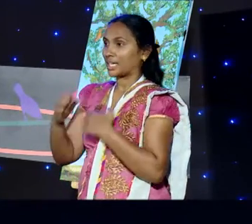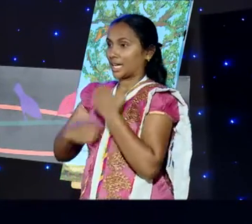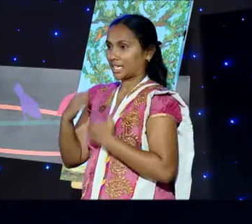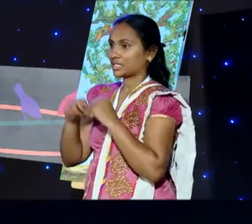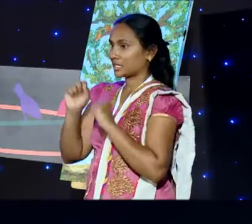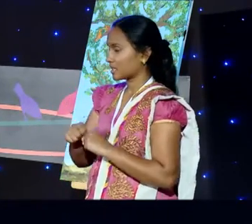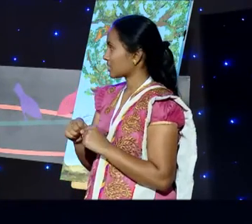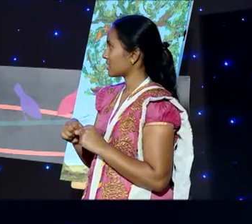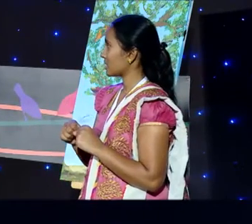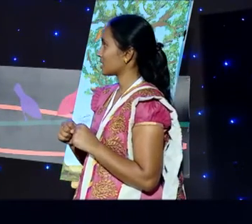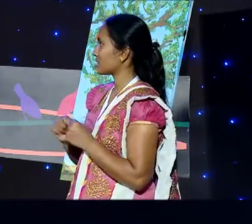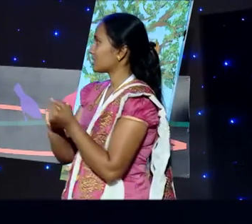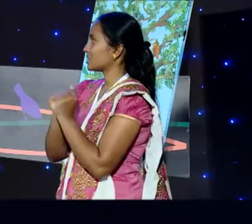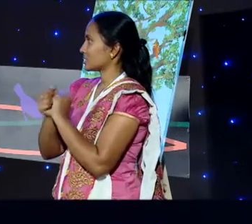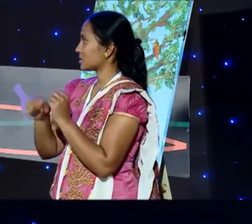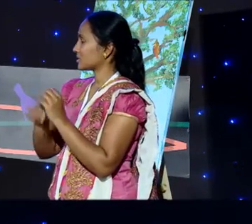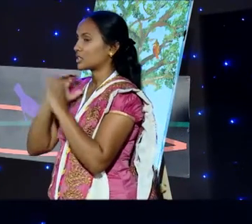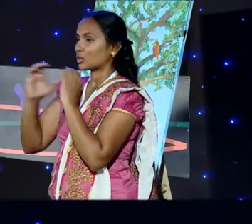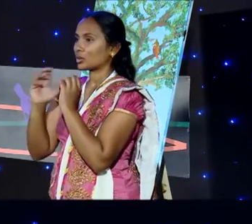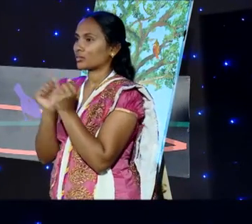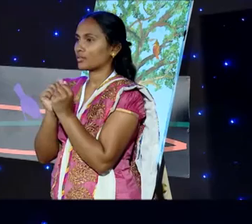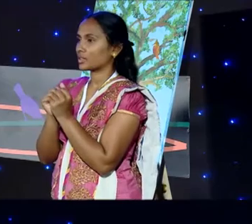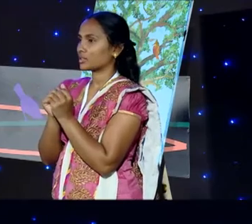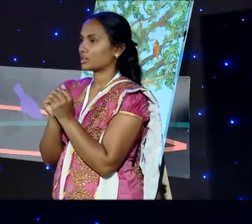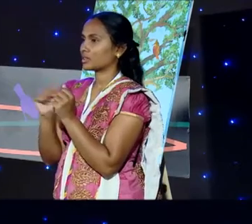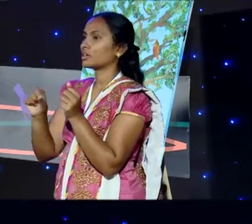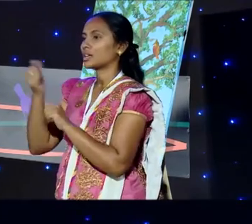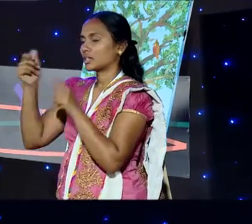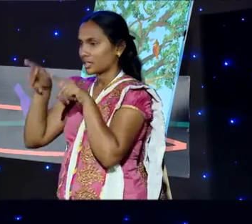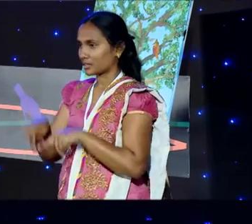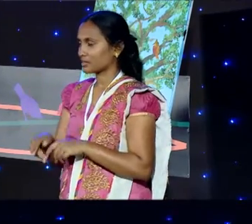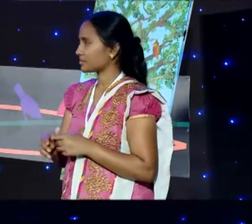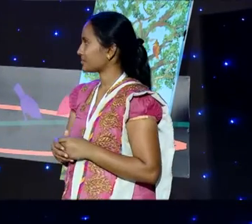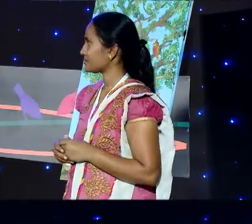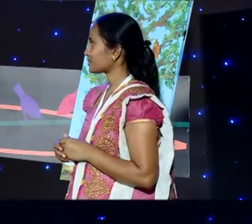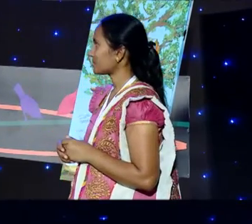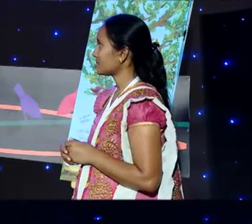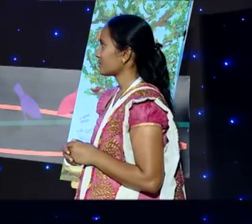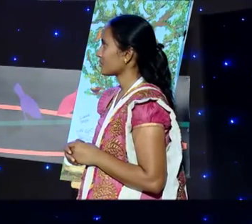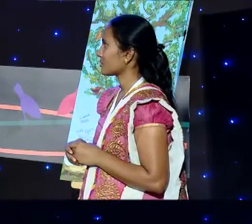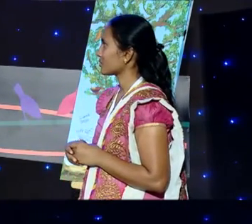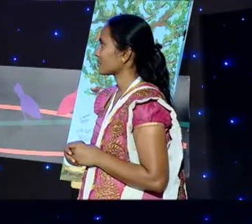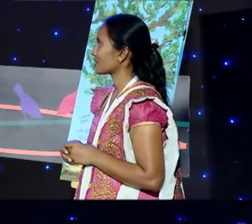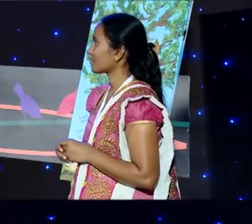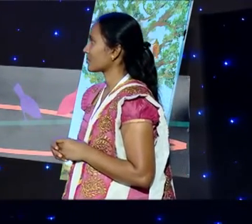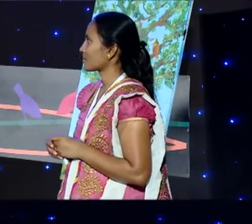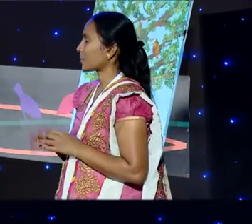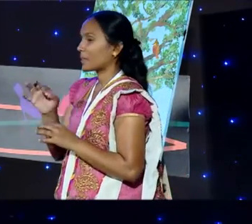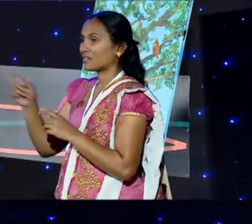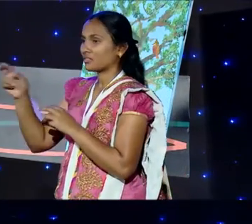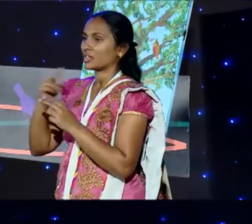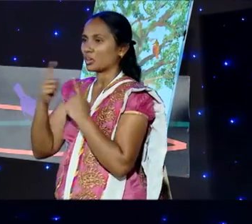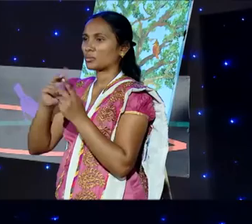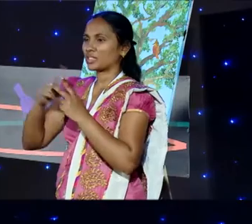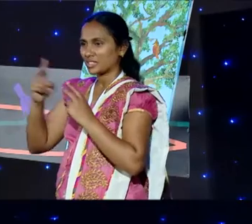engulfed in completely changes the interaction you would have in that moment with anybody. Even if that's the British soldiers about to whack you in the head, you would